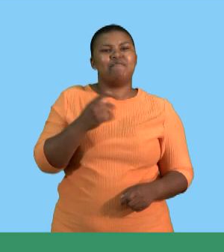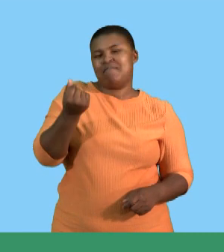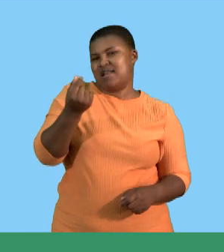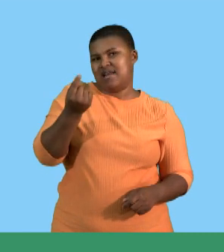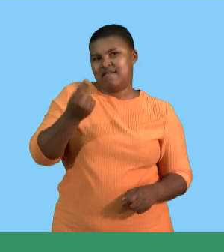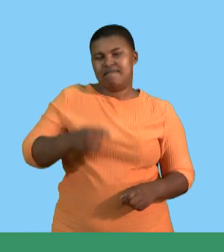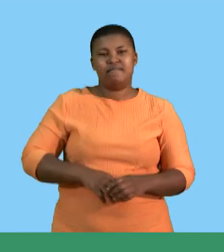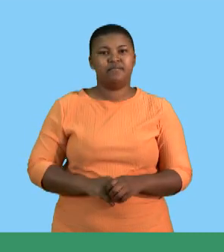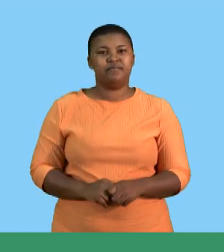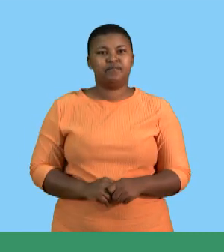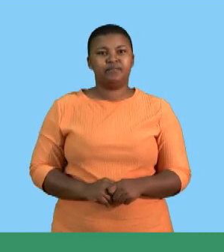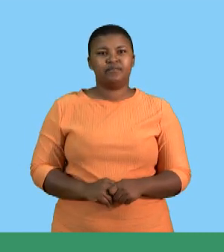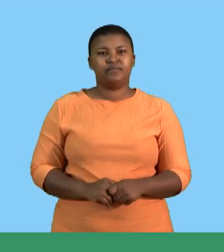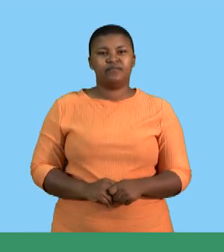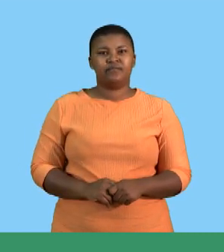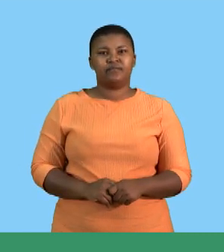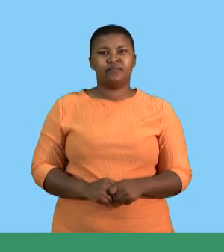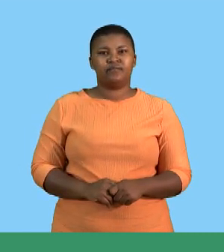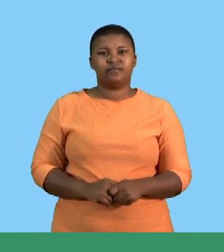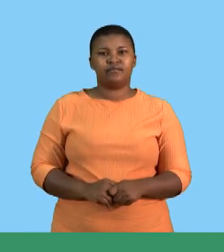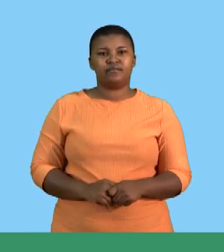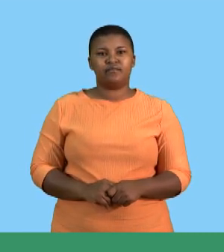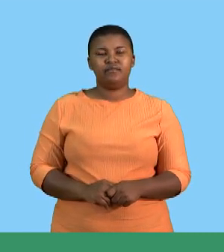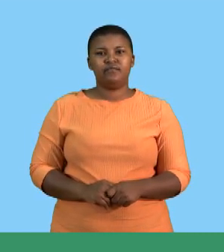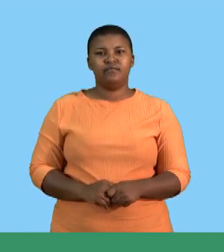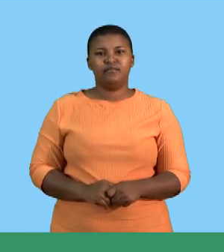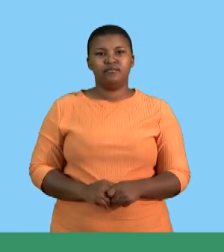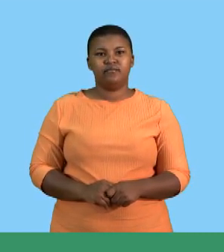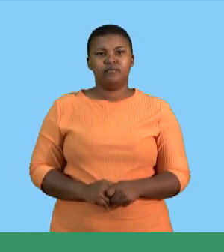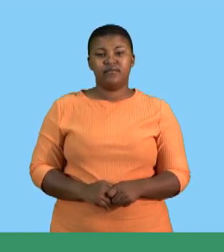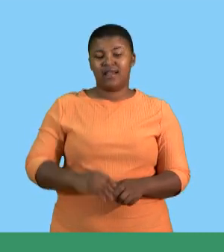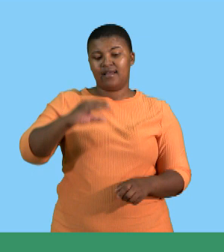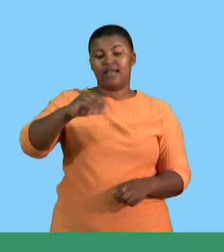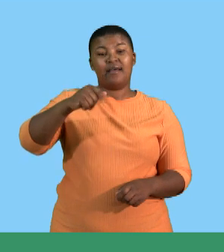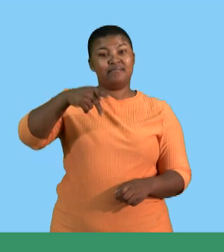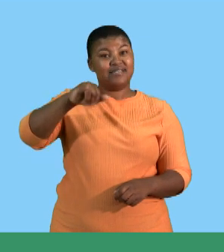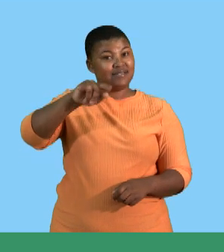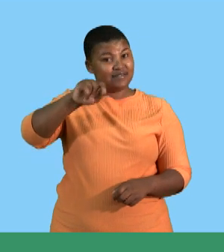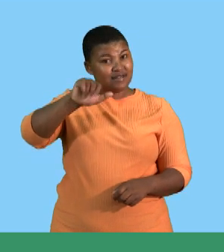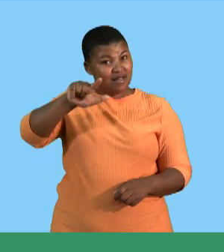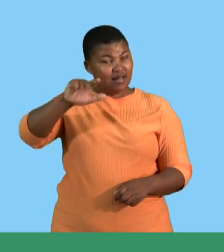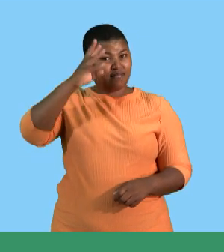if we look, it says obtain capital, that means they've gotten enough money.